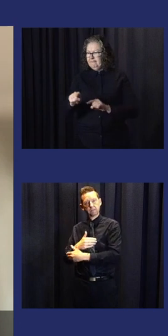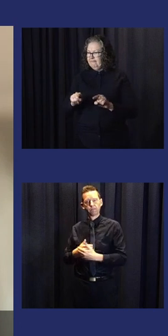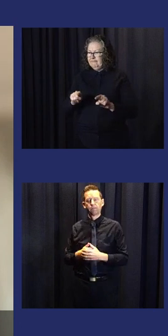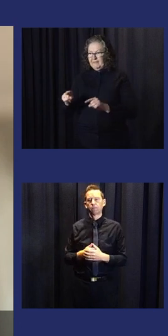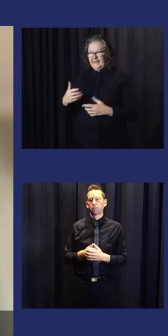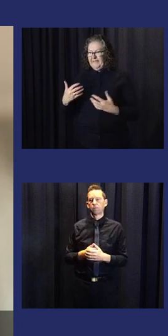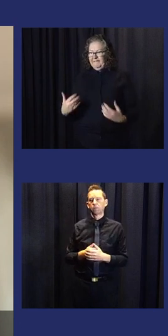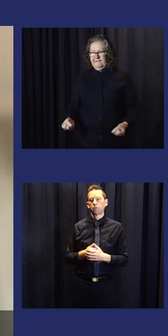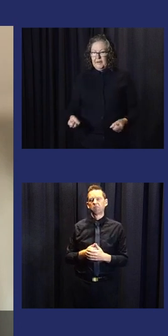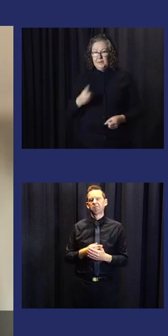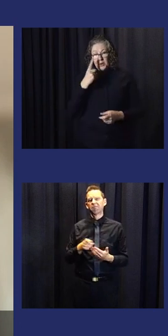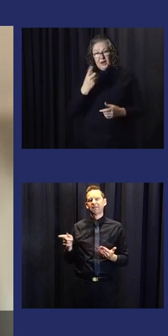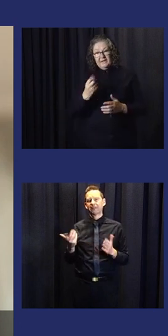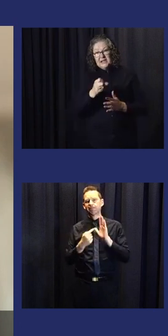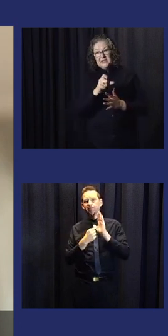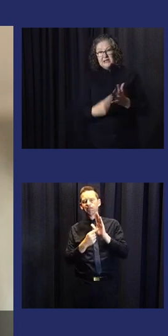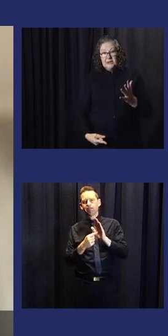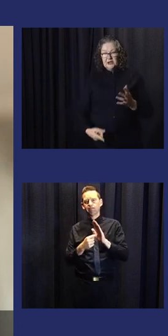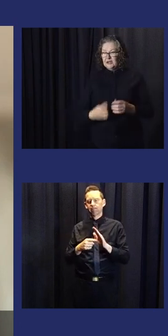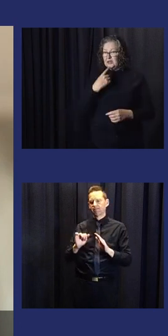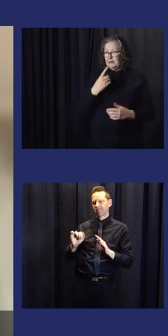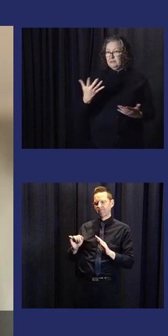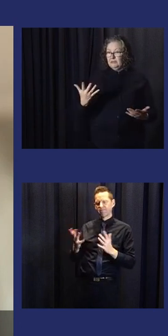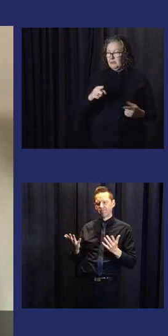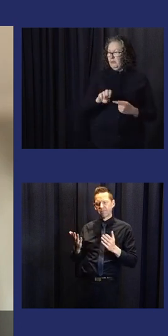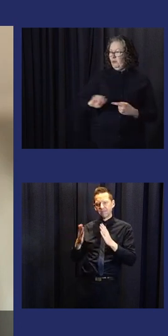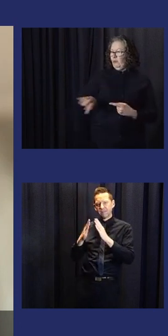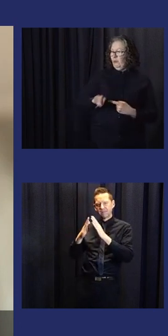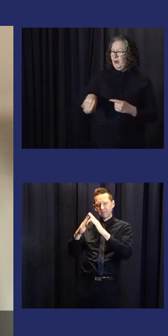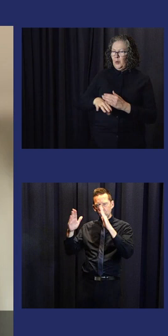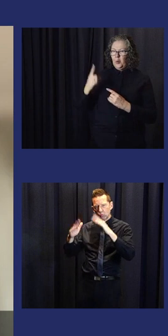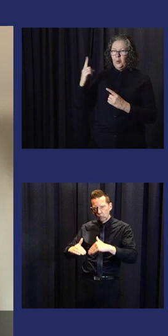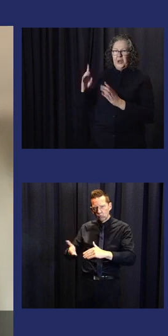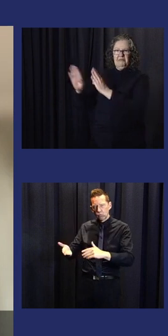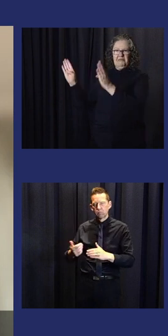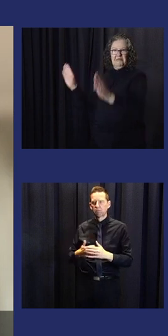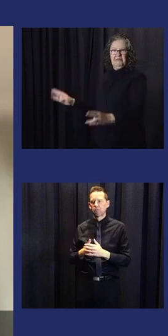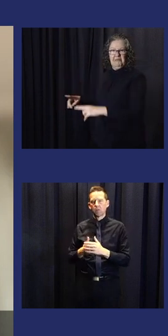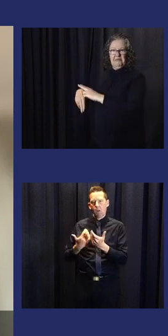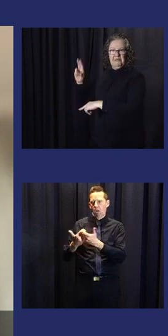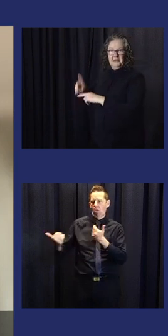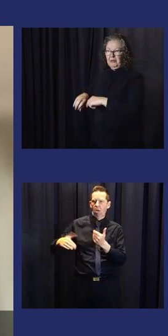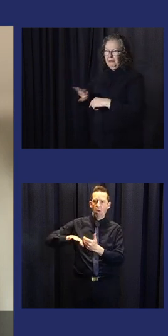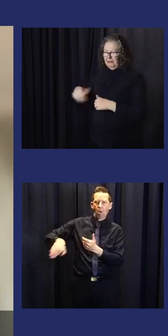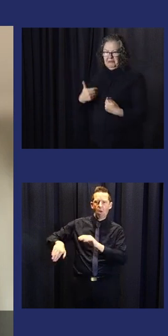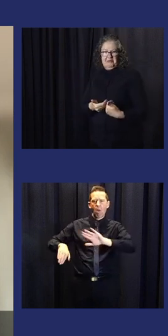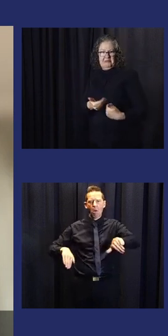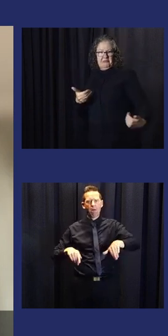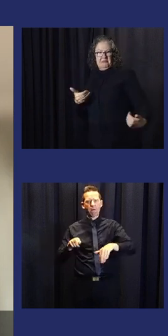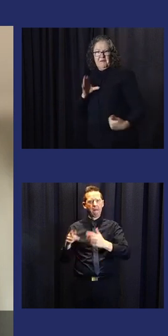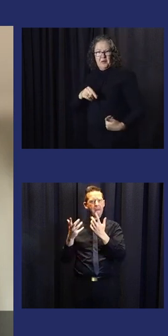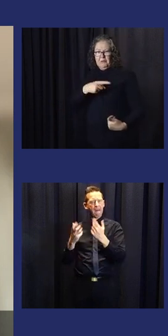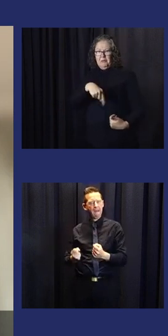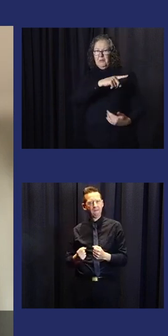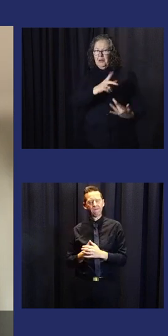with disability, it highlighted that things like institutionalisation and segregation and other forms